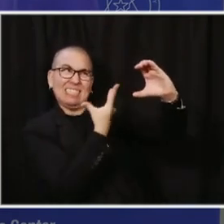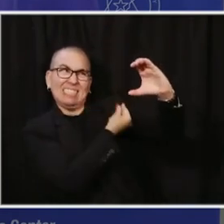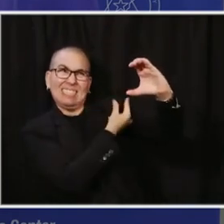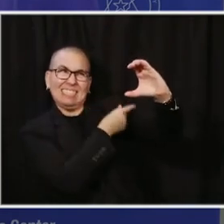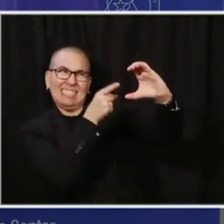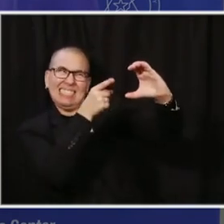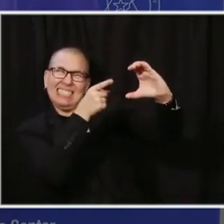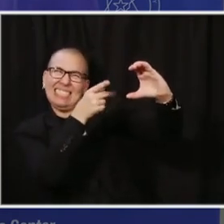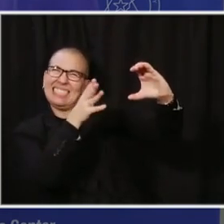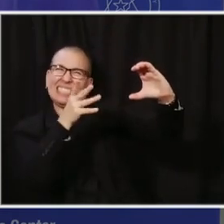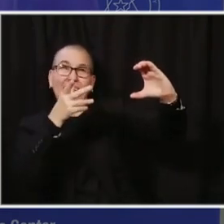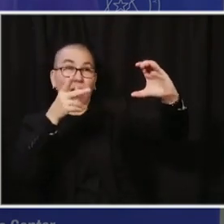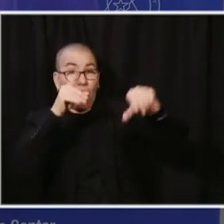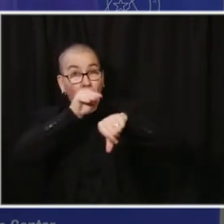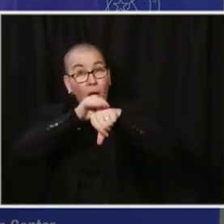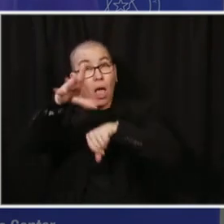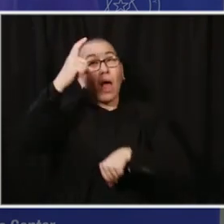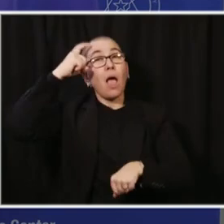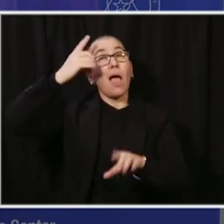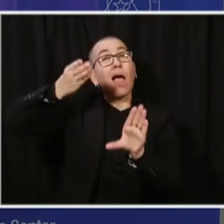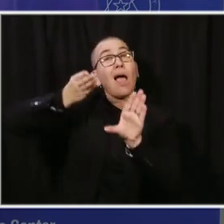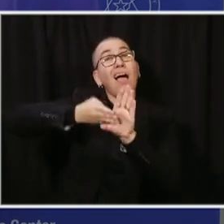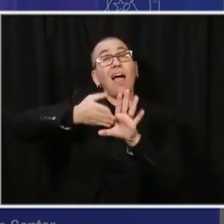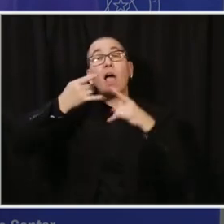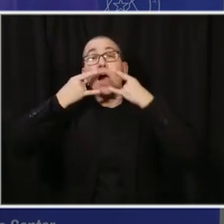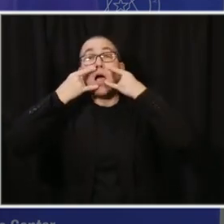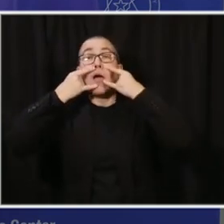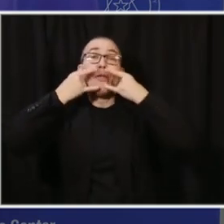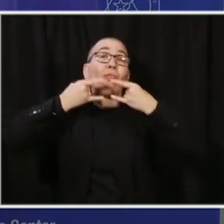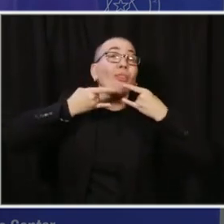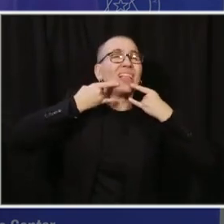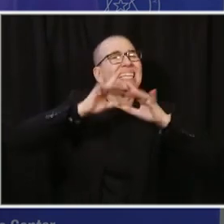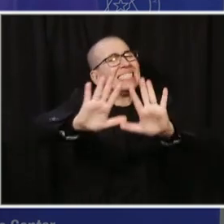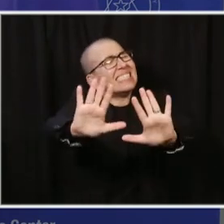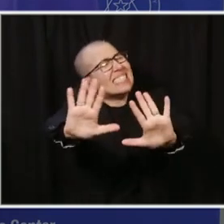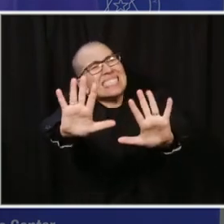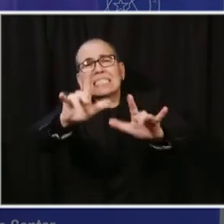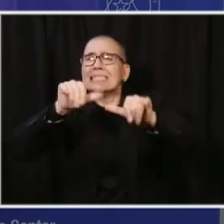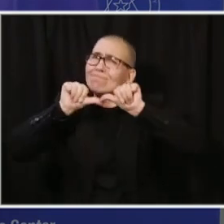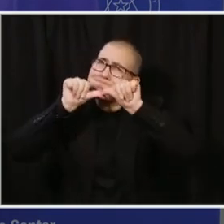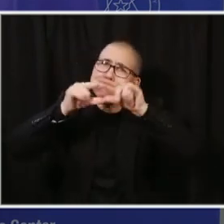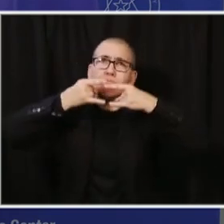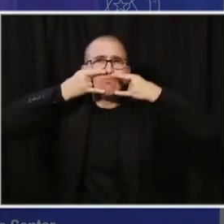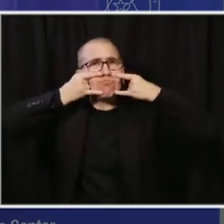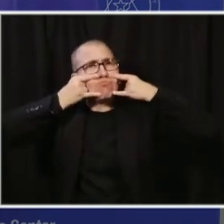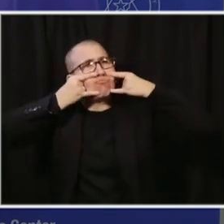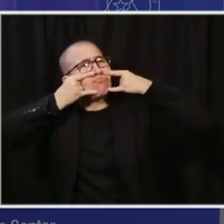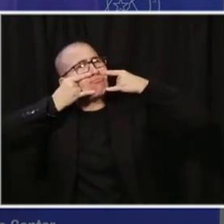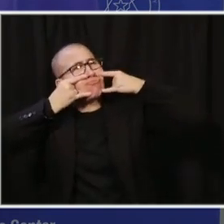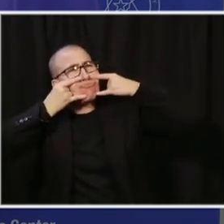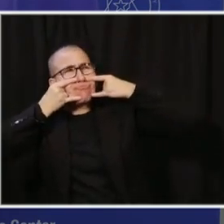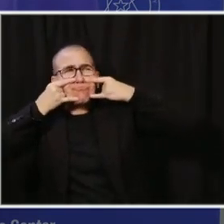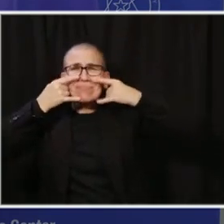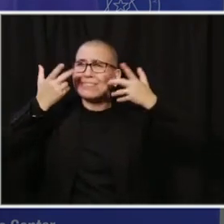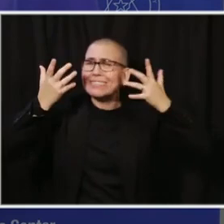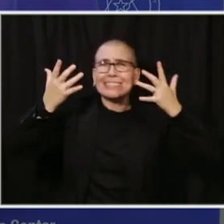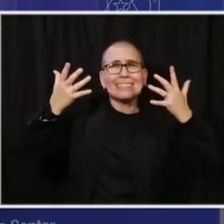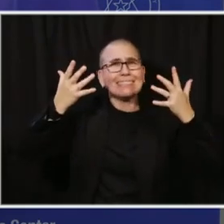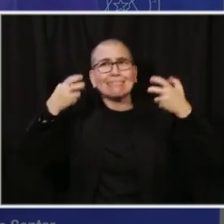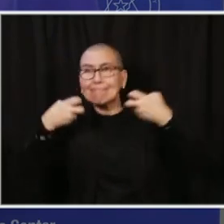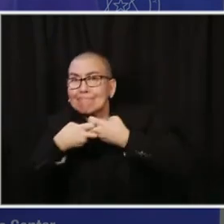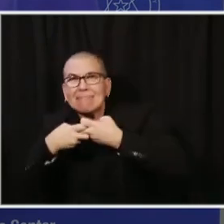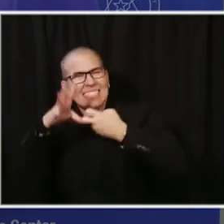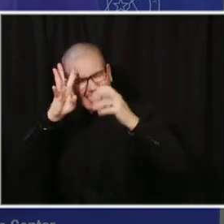each other in the process. The faster we can come together for the common good of all of our citizens, the faster we can overcome